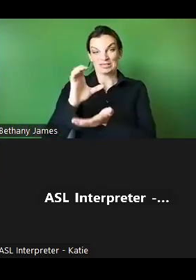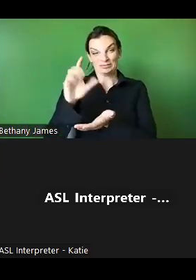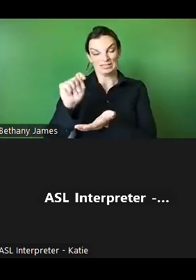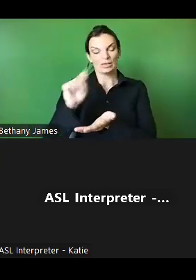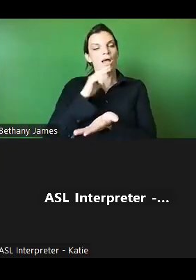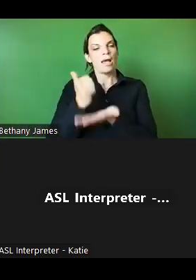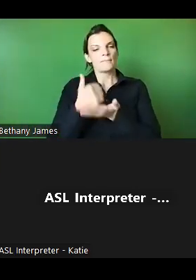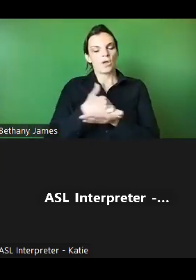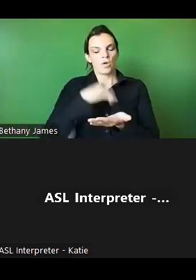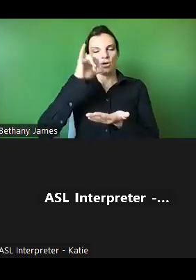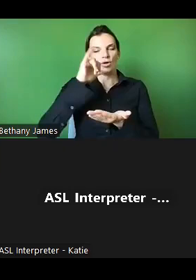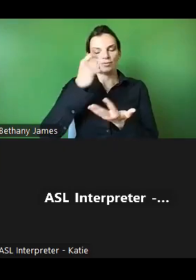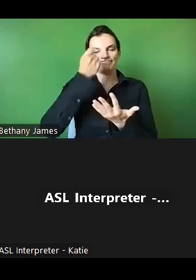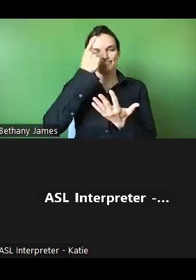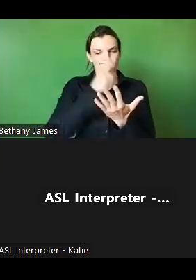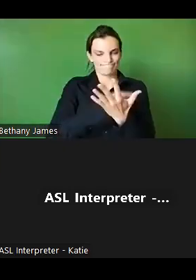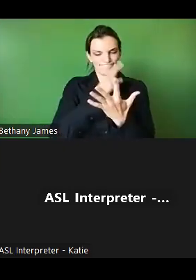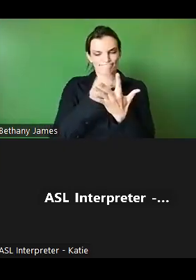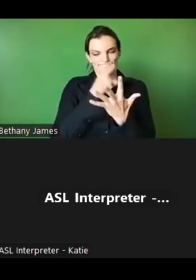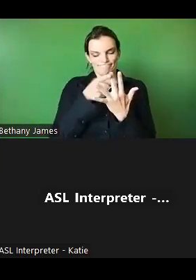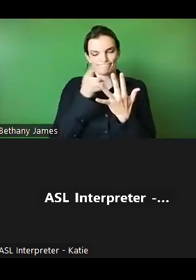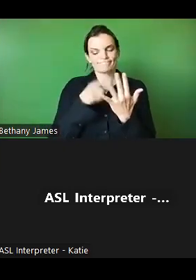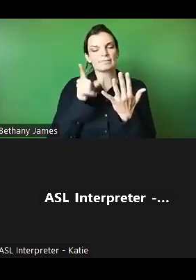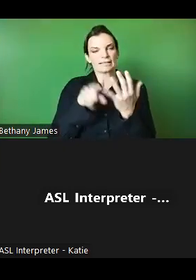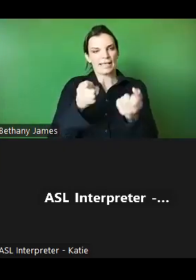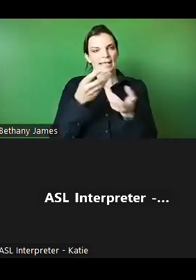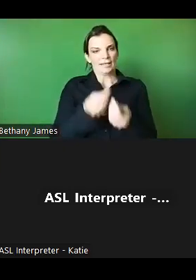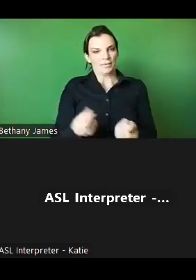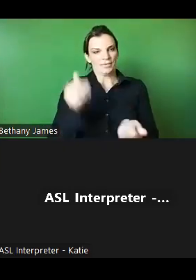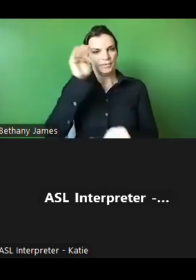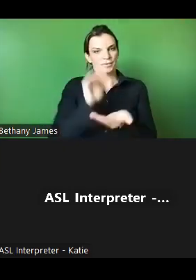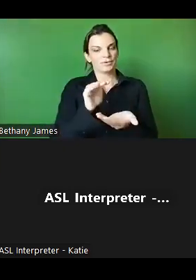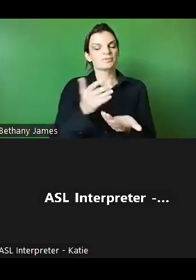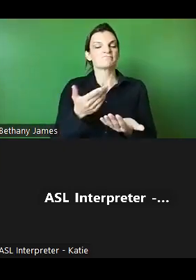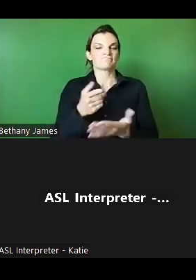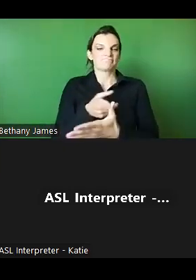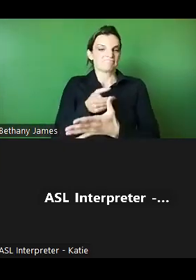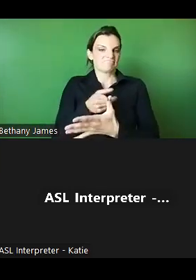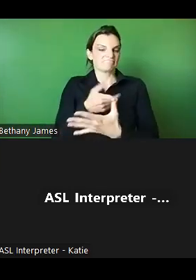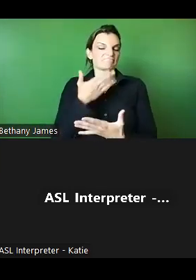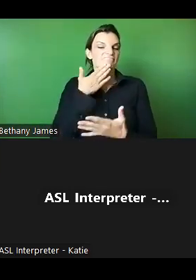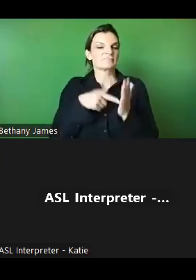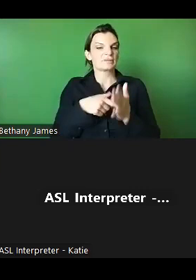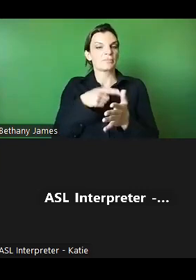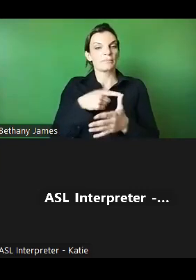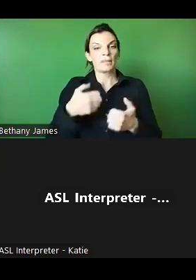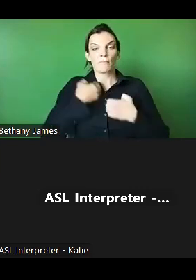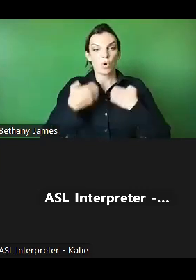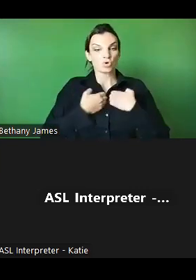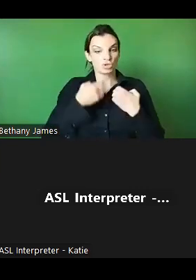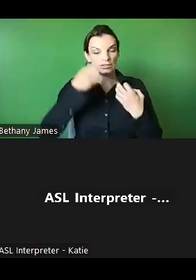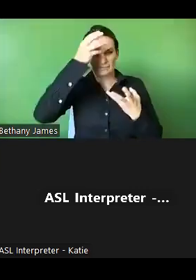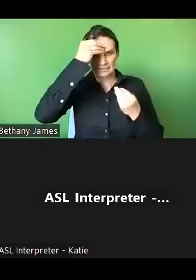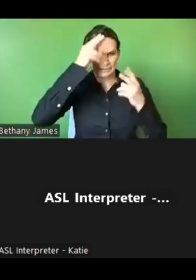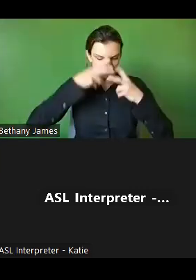some categories of cognitive distortion then are emotional reasoning, which we just mentioned, mind reading, not in the sense